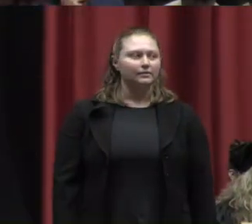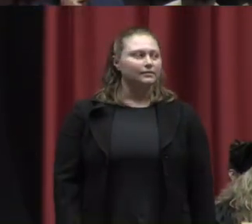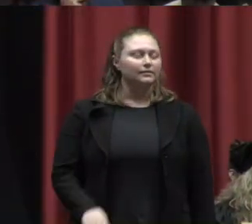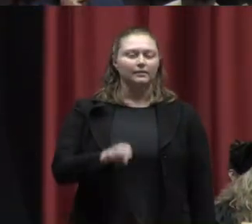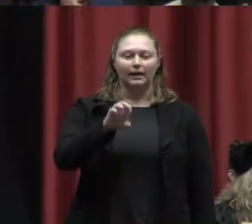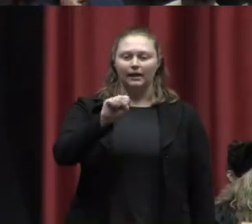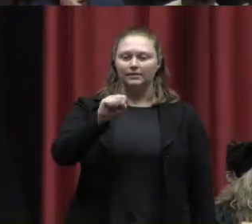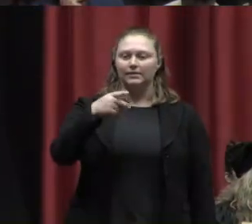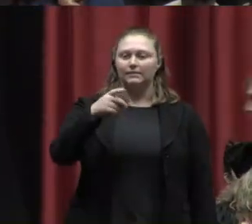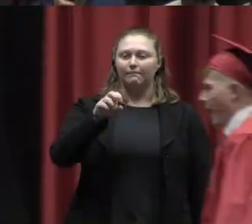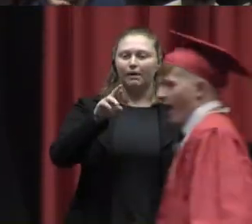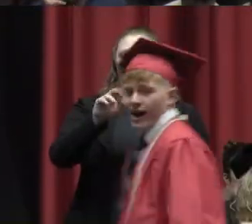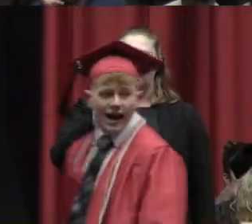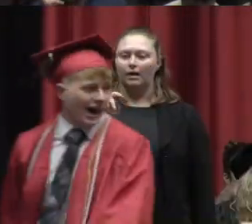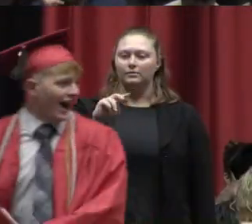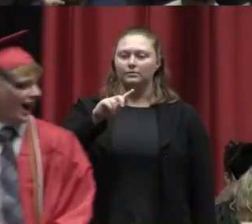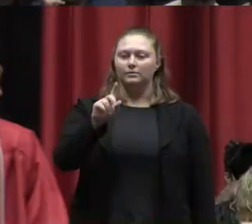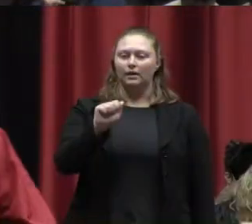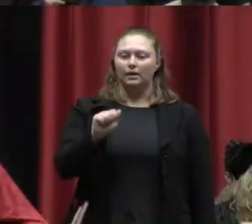Esperanza Chavez.